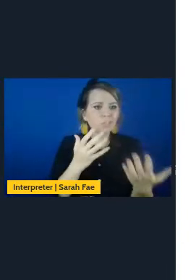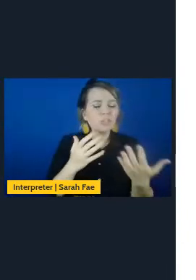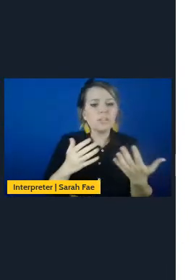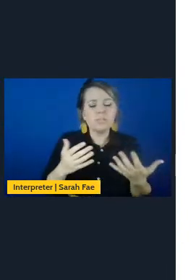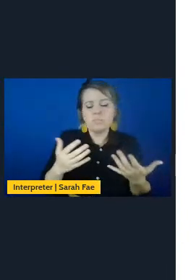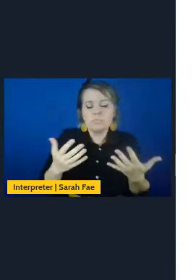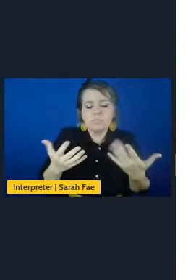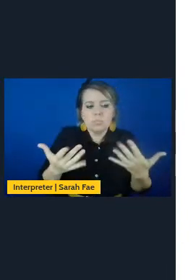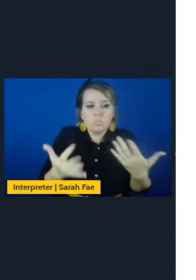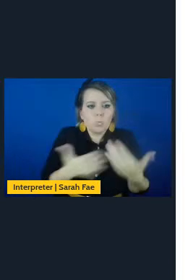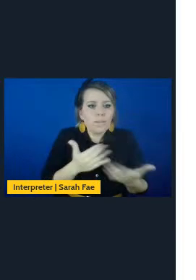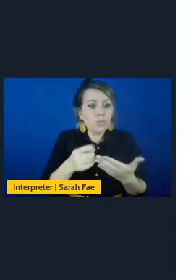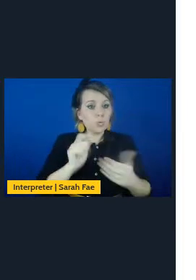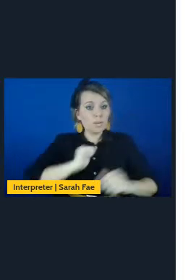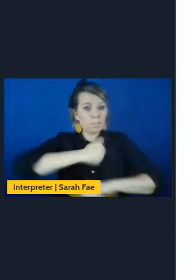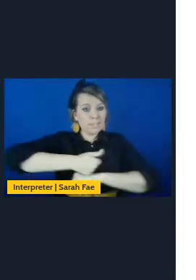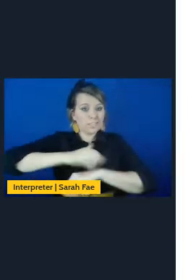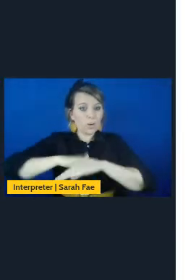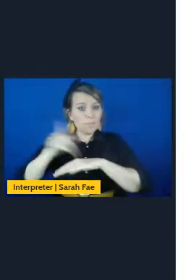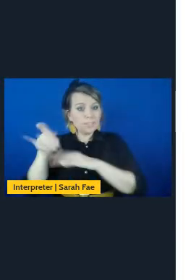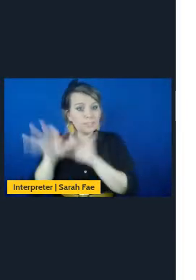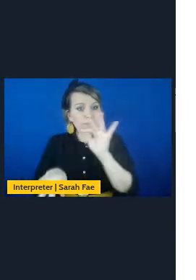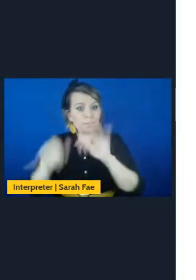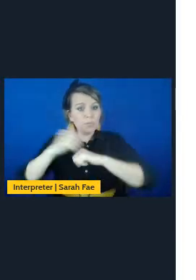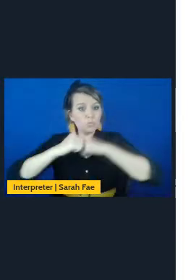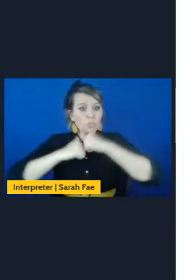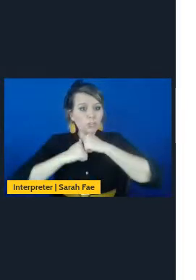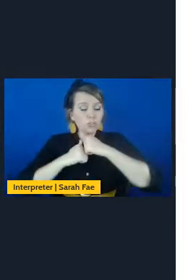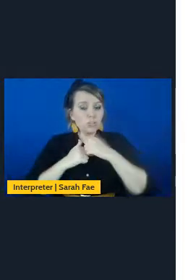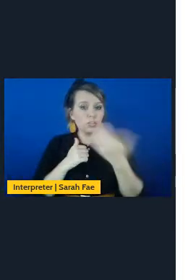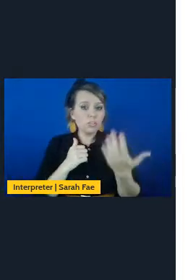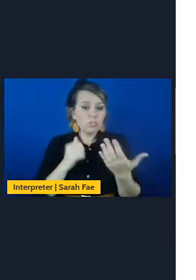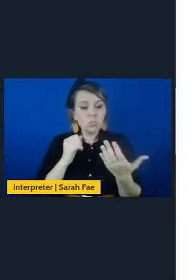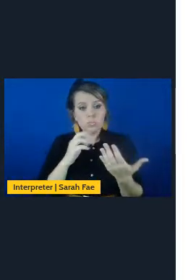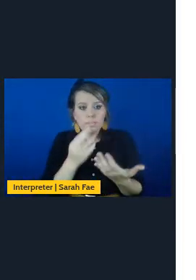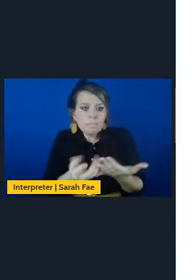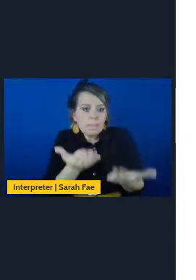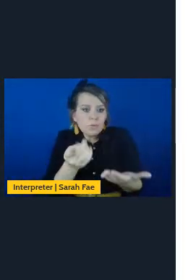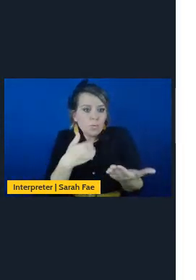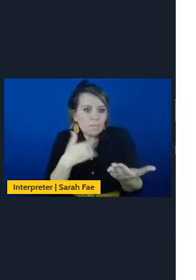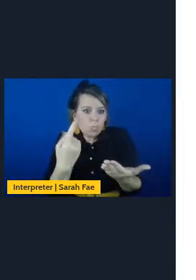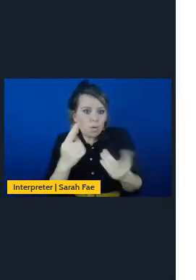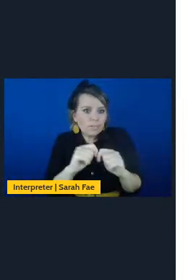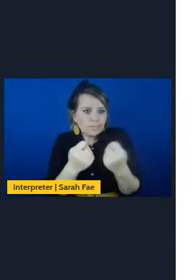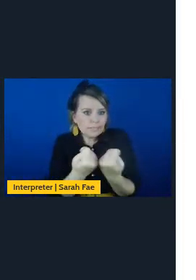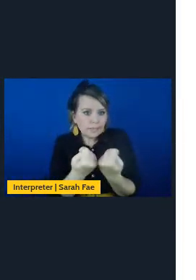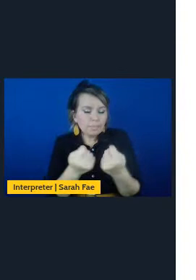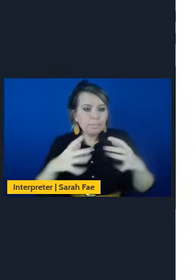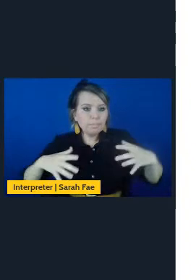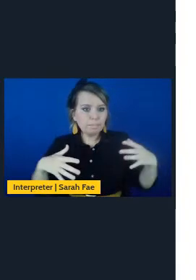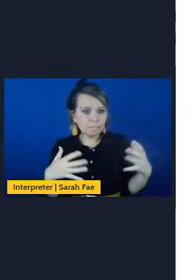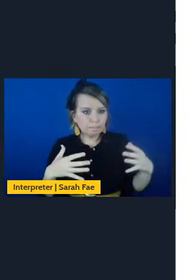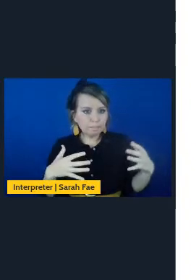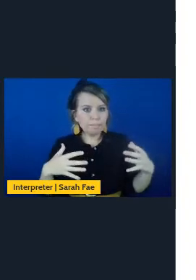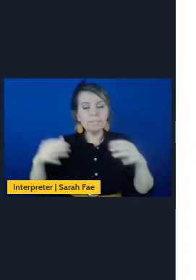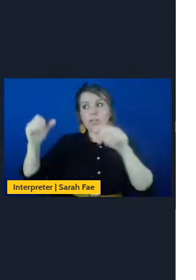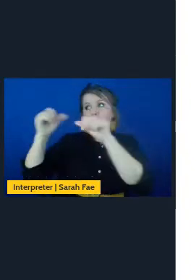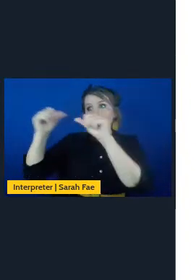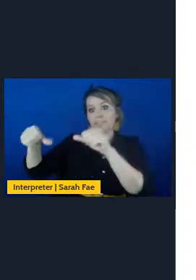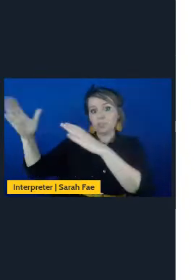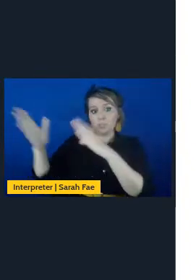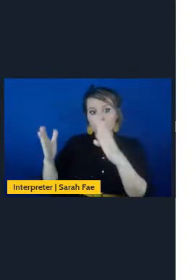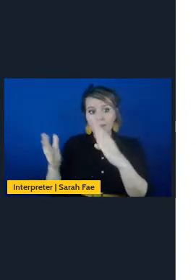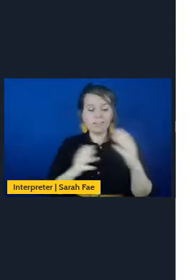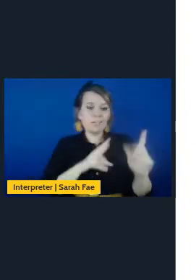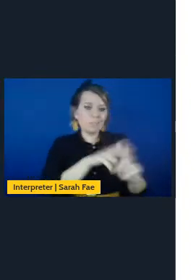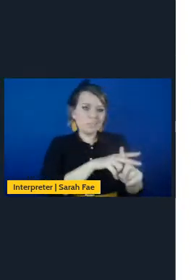applications based on this. Maybe change cadence. If it's a single team and the architecture and the applications will change